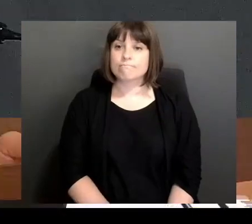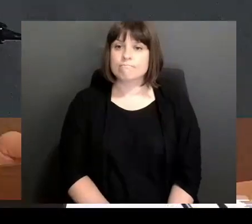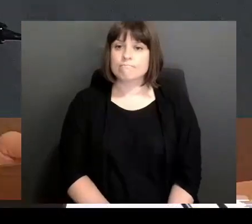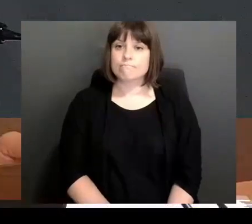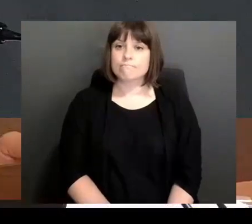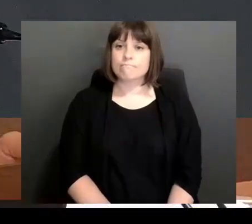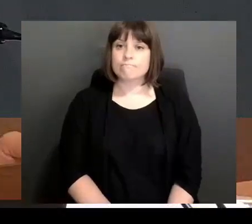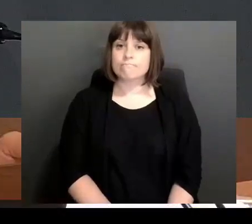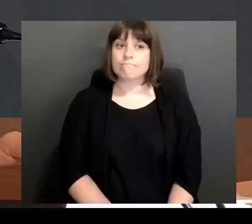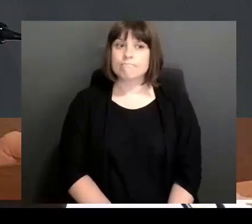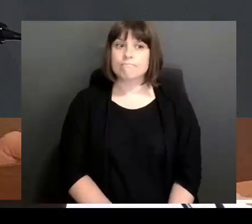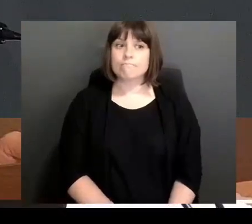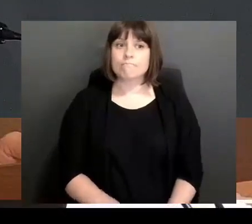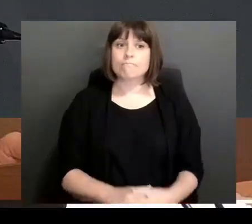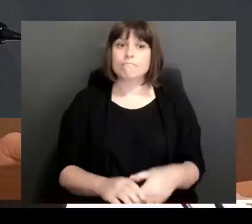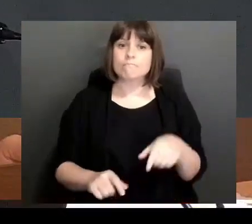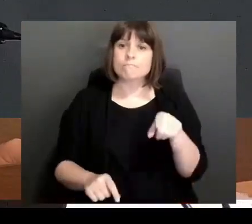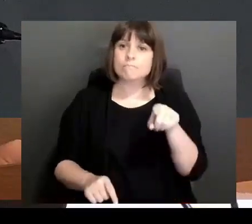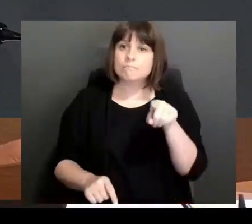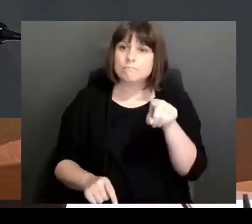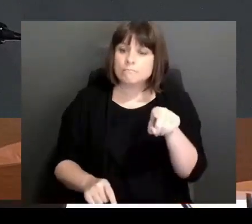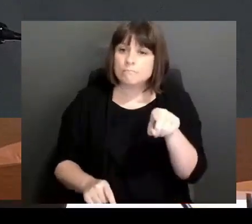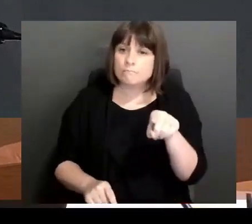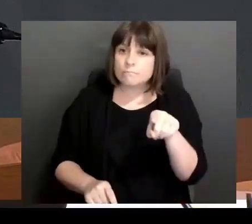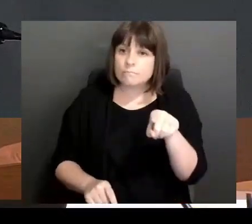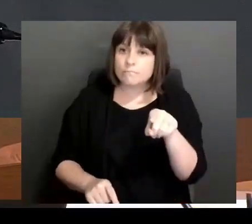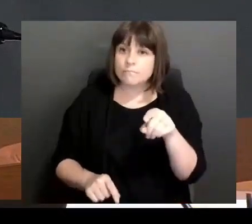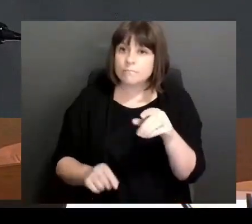This Annexure D. Annexure D, yes.